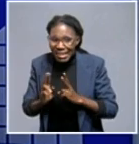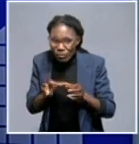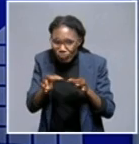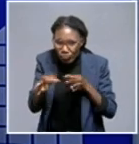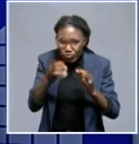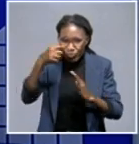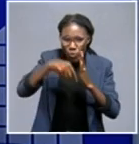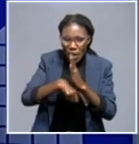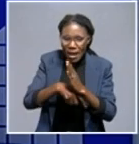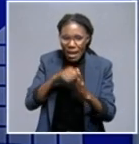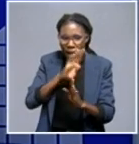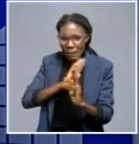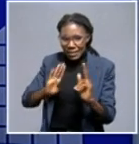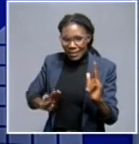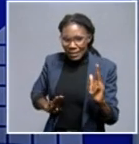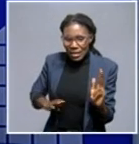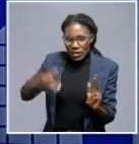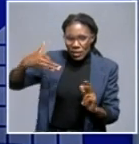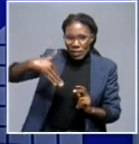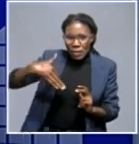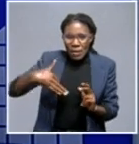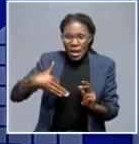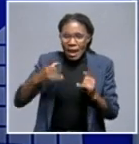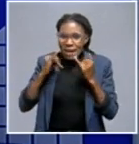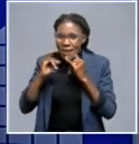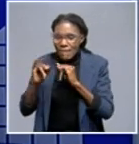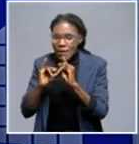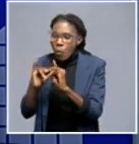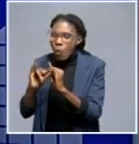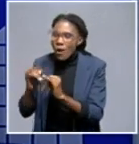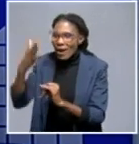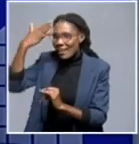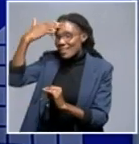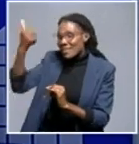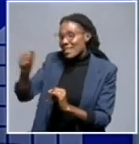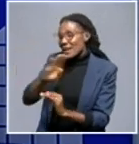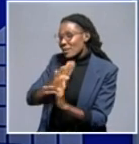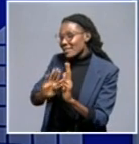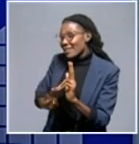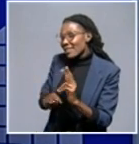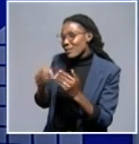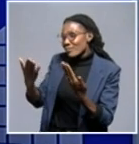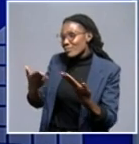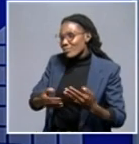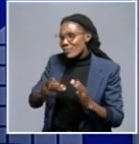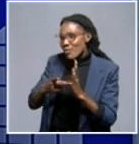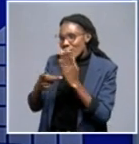Ghana, Salma Shipala Musavi. Good evening, Ambassador, and welcome to the program. It's great to have you with us.